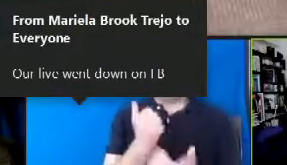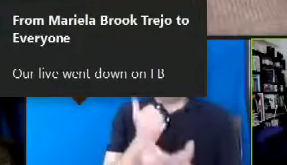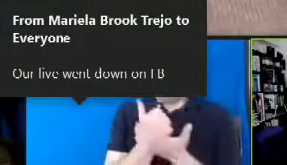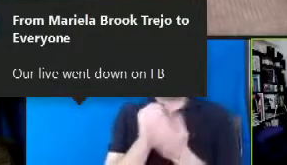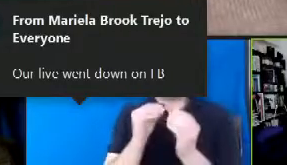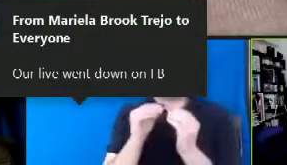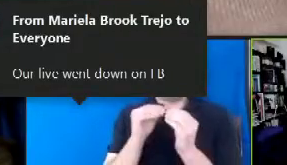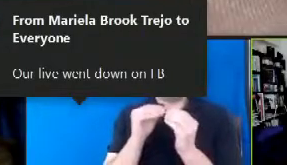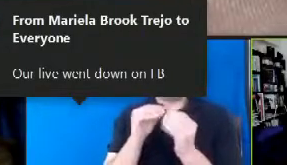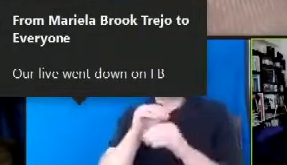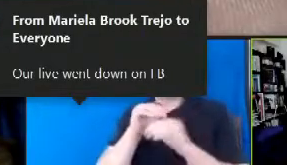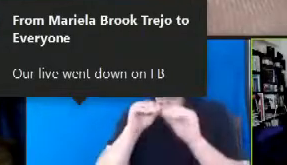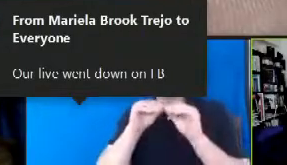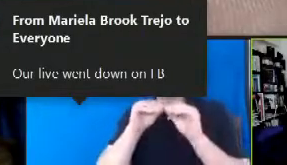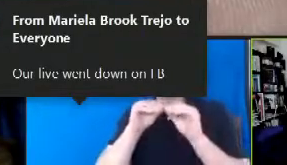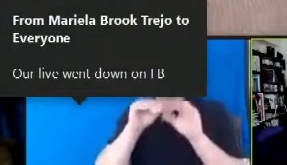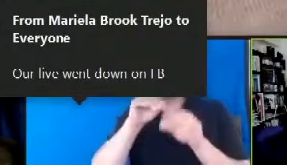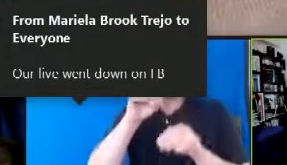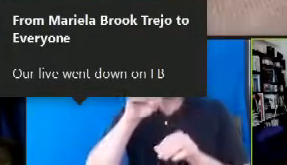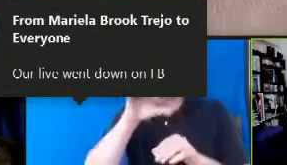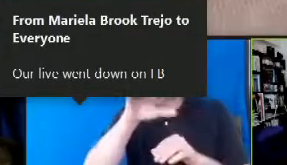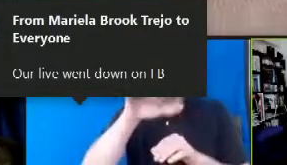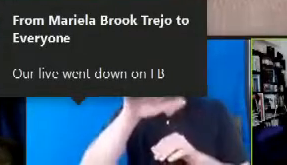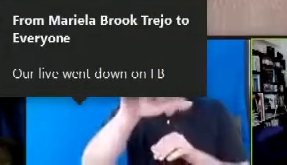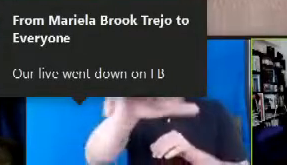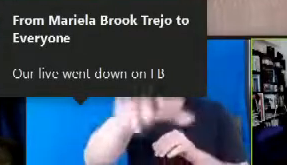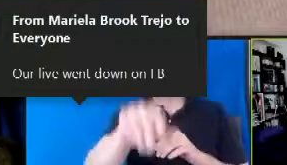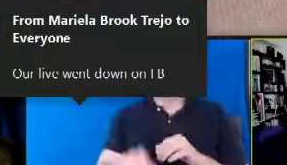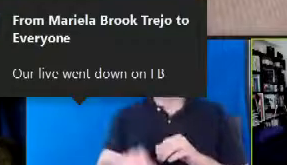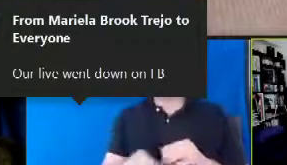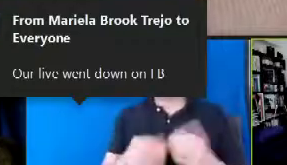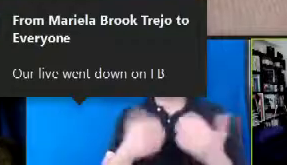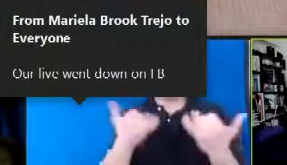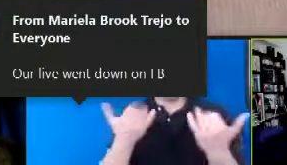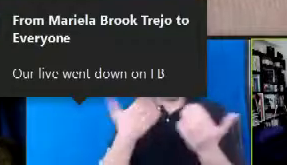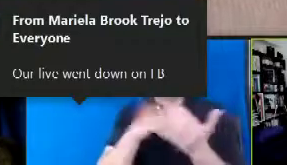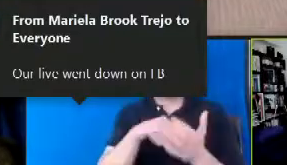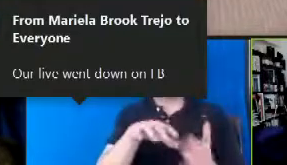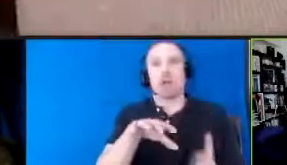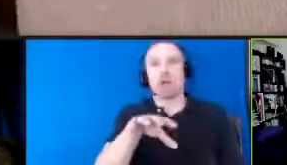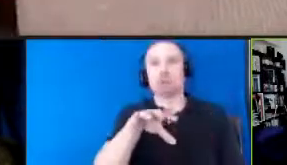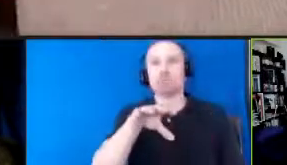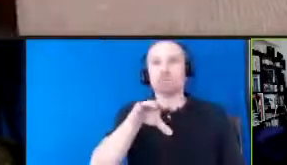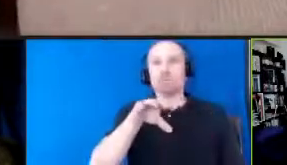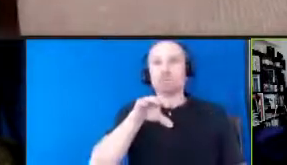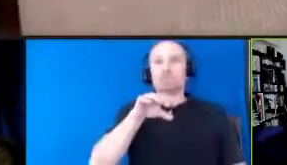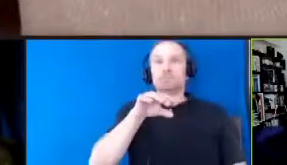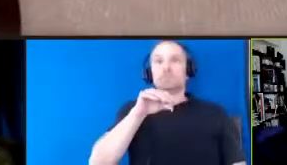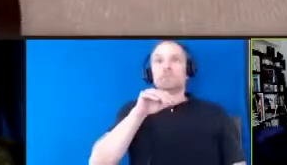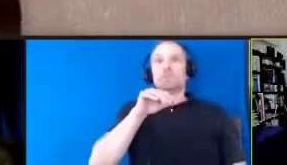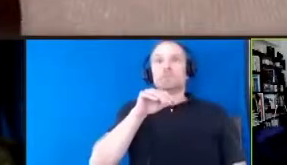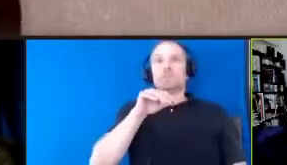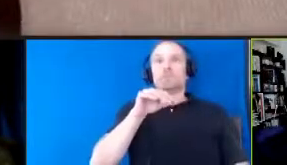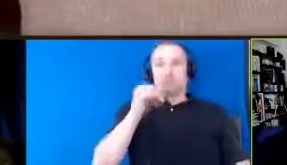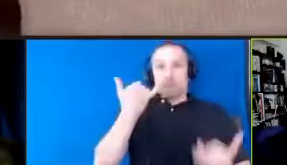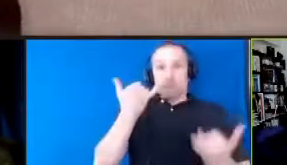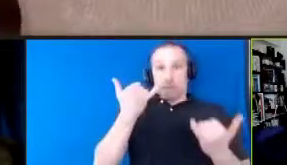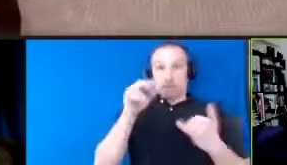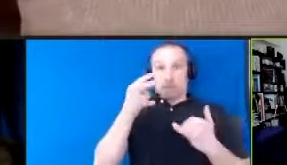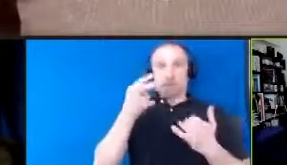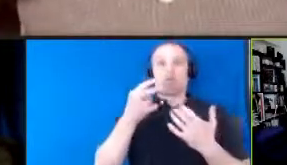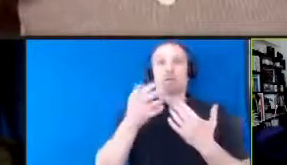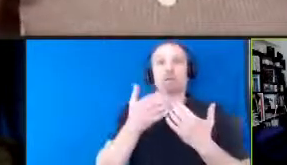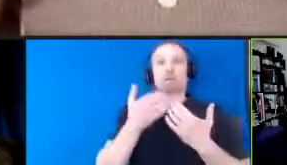then breathe in and allow the belly to expand. Breathe out gently this time. And now I'm going to add